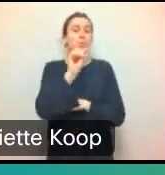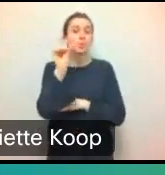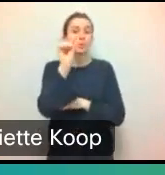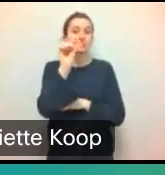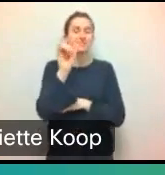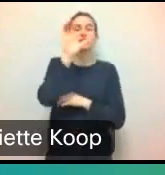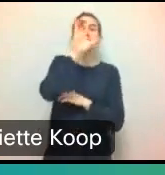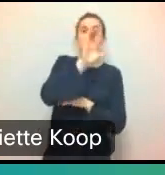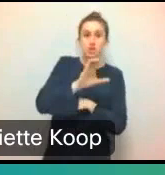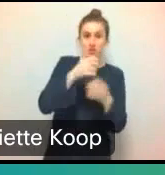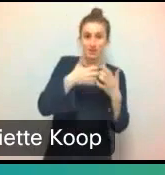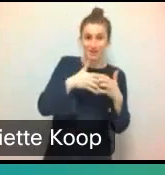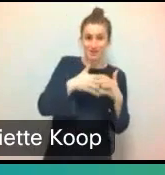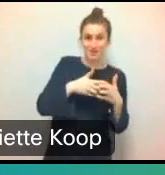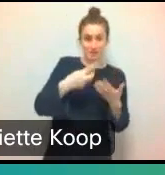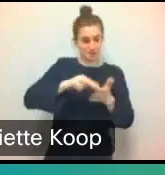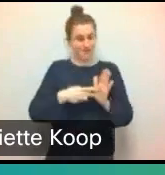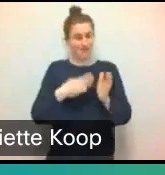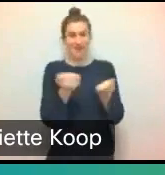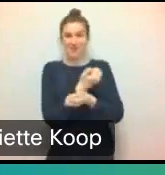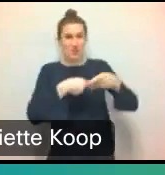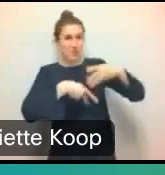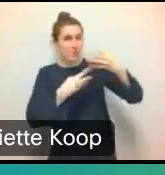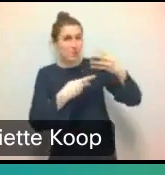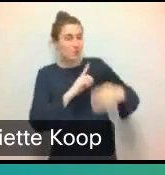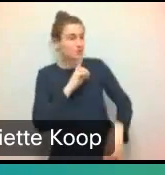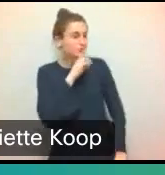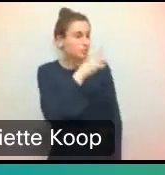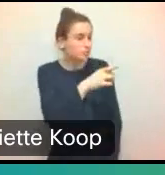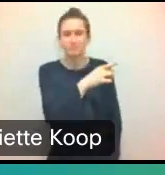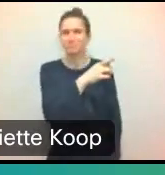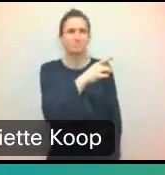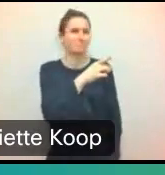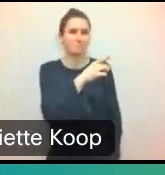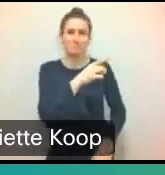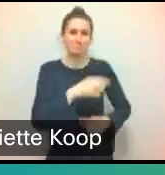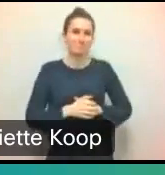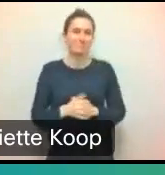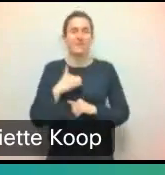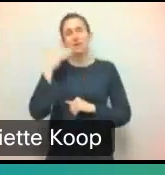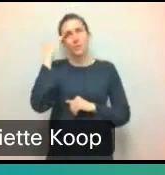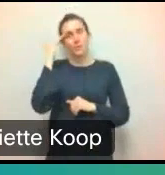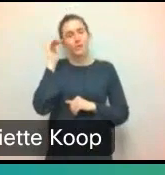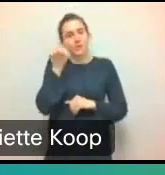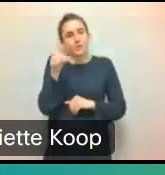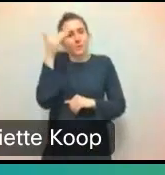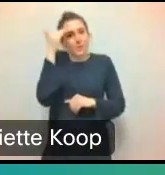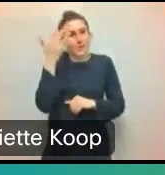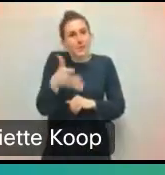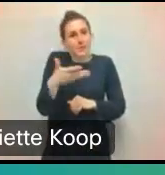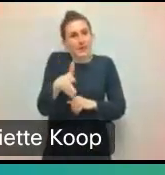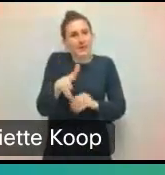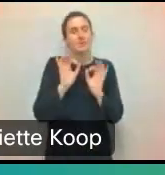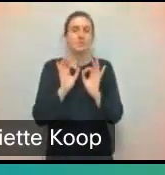not a truth engine. And I think, it sounds redundant, but I think it's also important to acknowledge